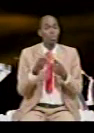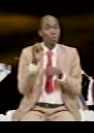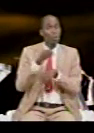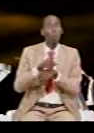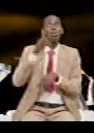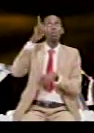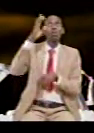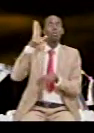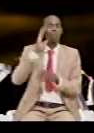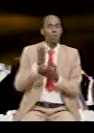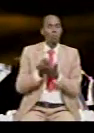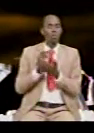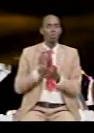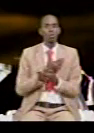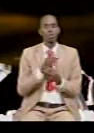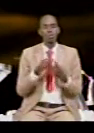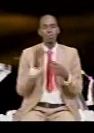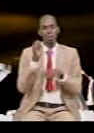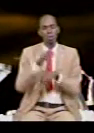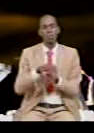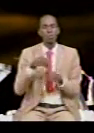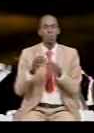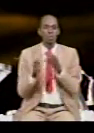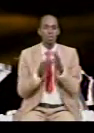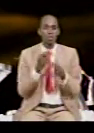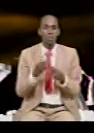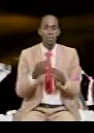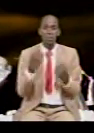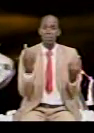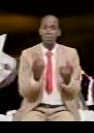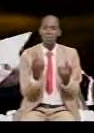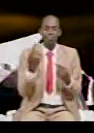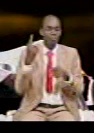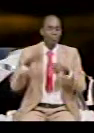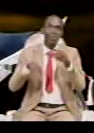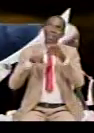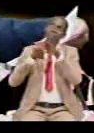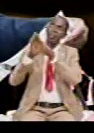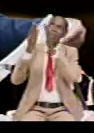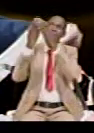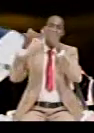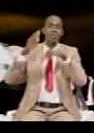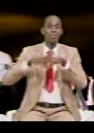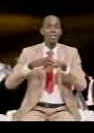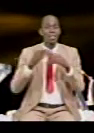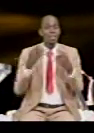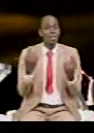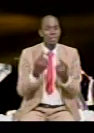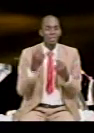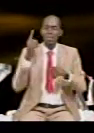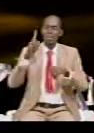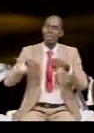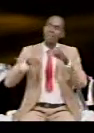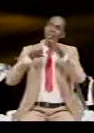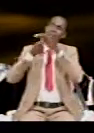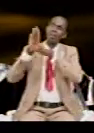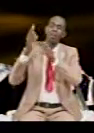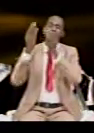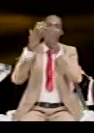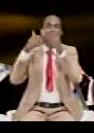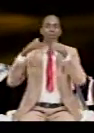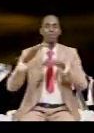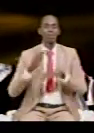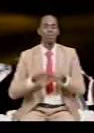overcome in Jesus' name. Sin will not enter heaven. Sin will not enter heaven. See, hear